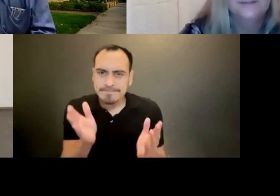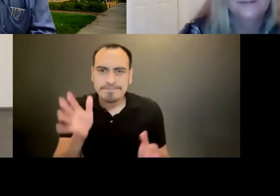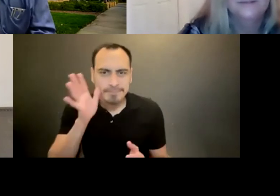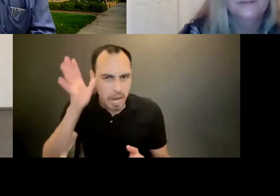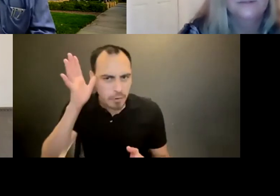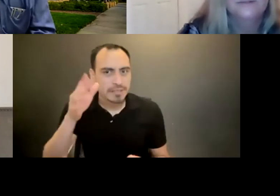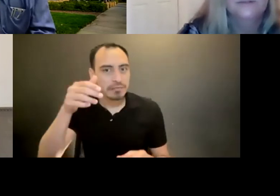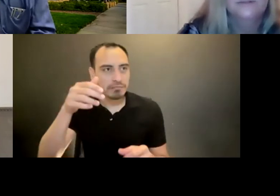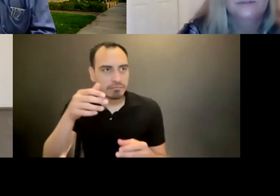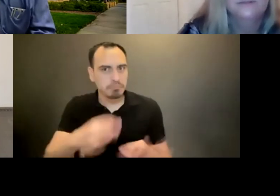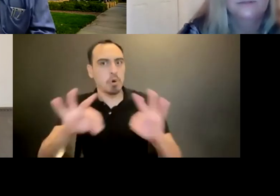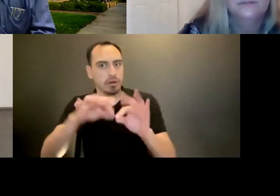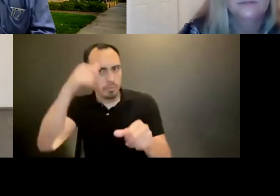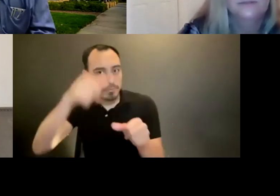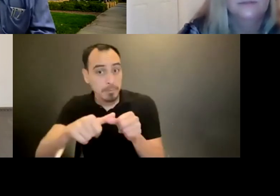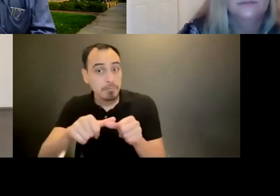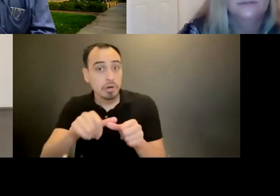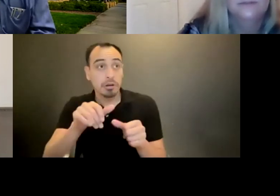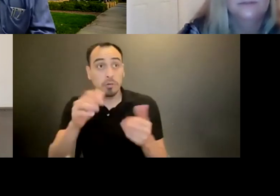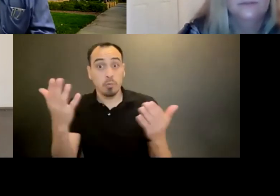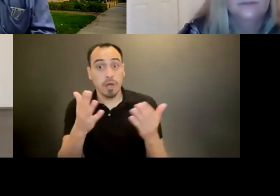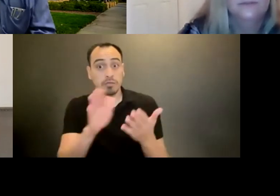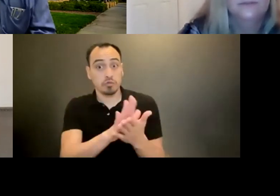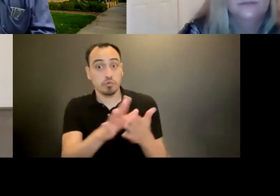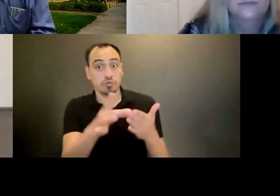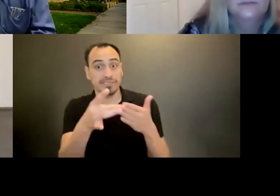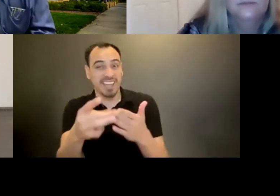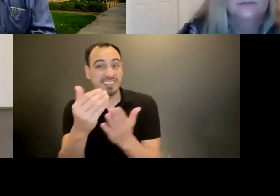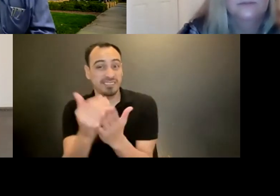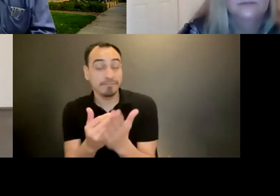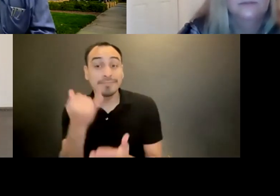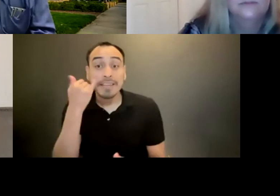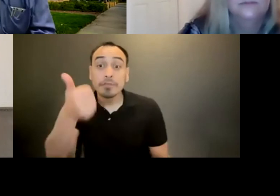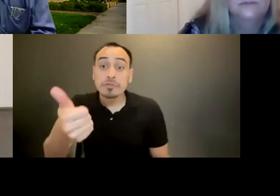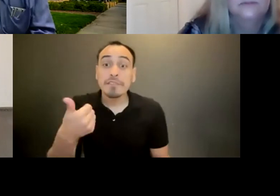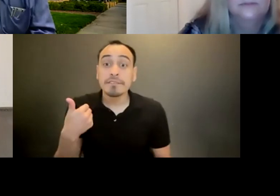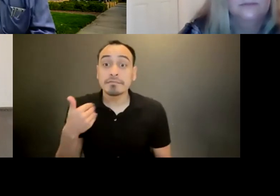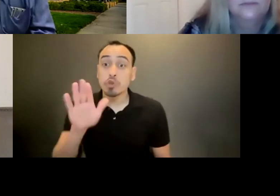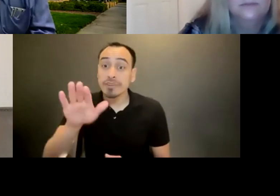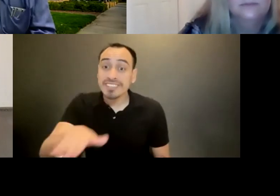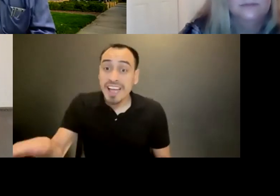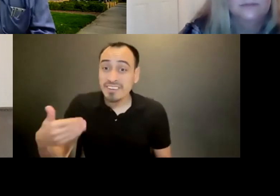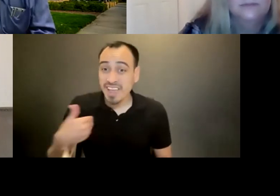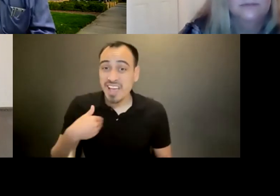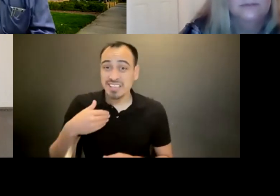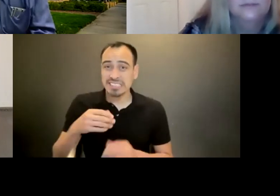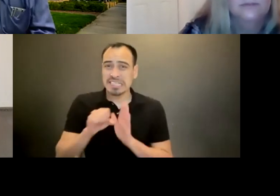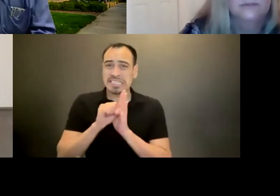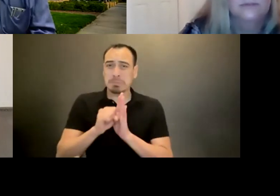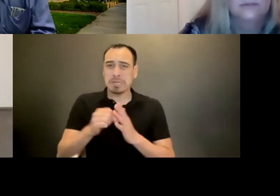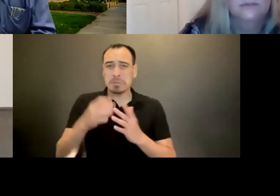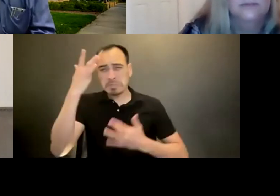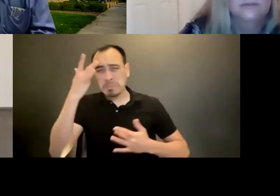given, that if your child has symptoms, keep them home. Because we have found